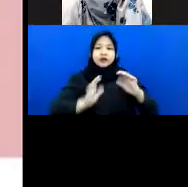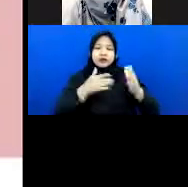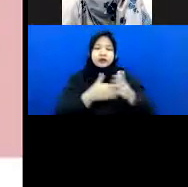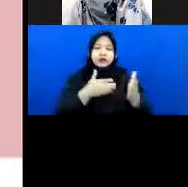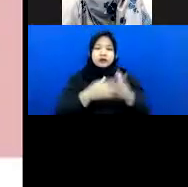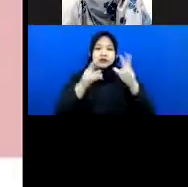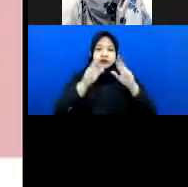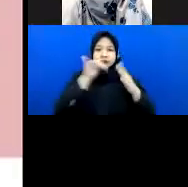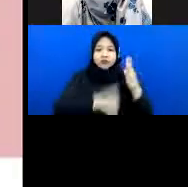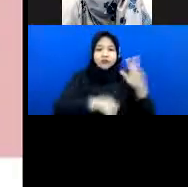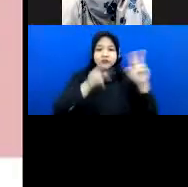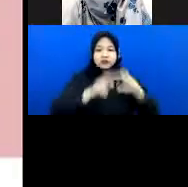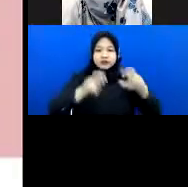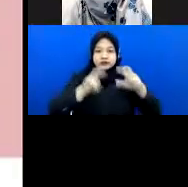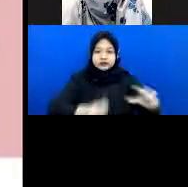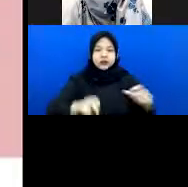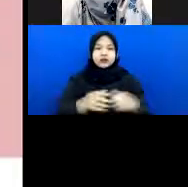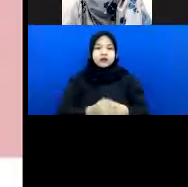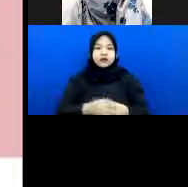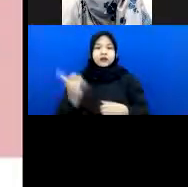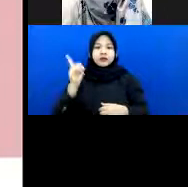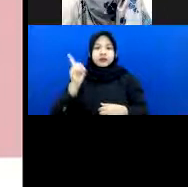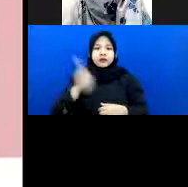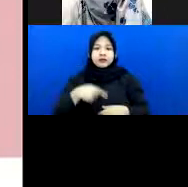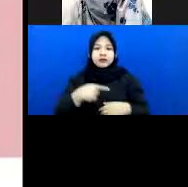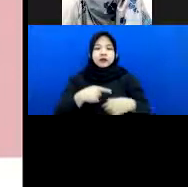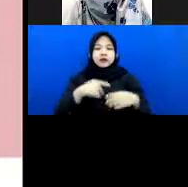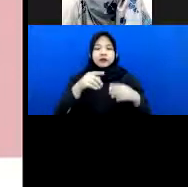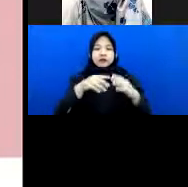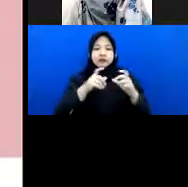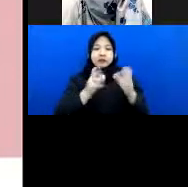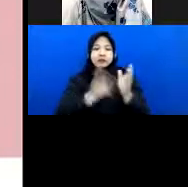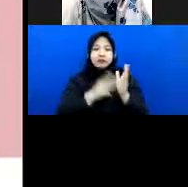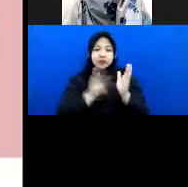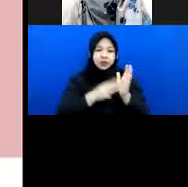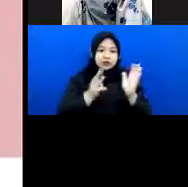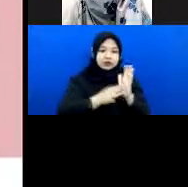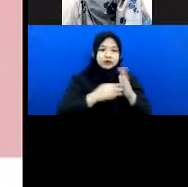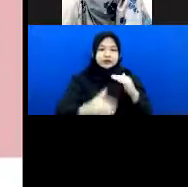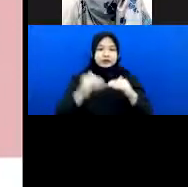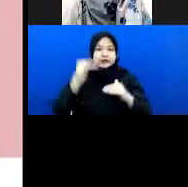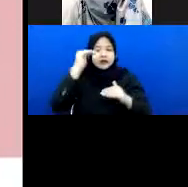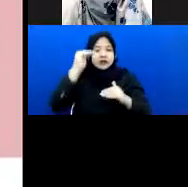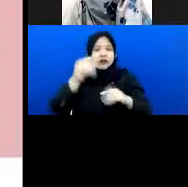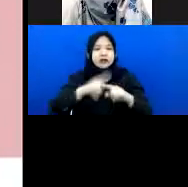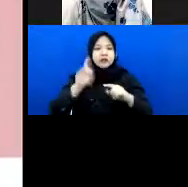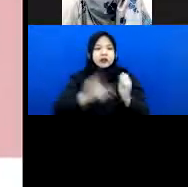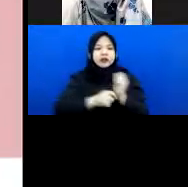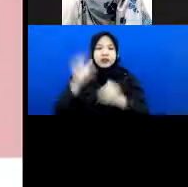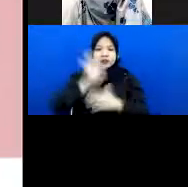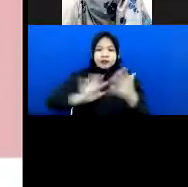be a response bias, measurement bias, and socially desirable responses by the participants.